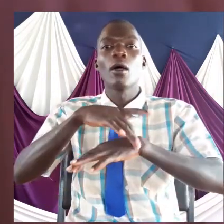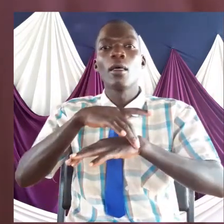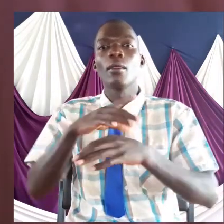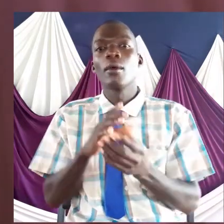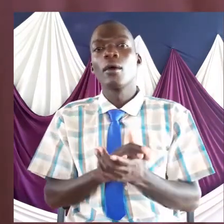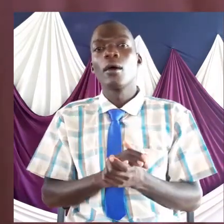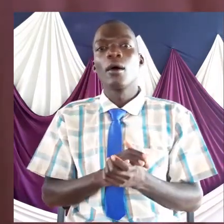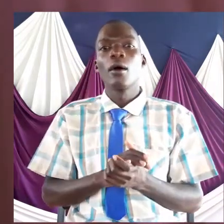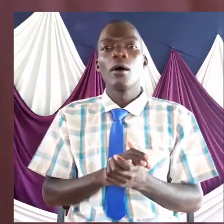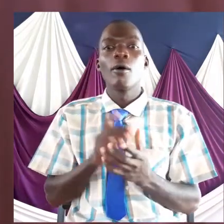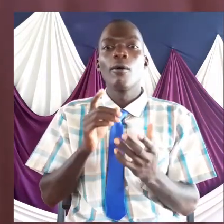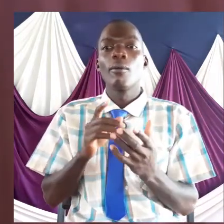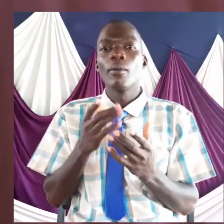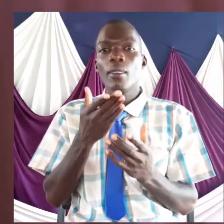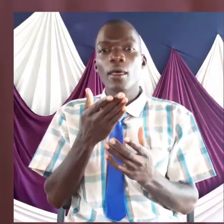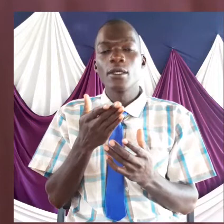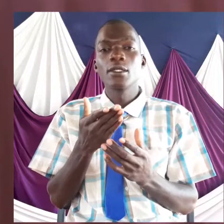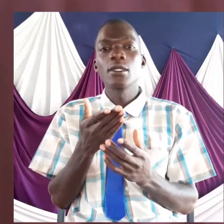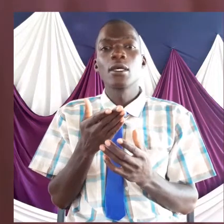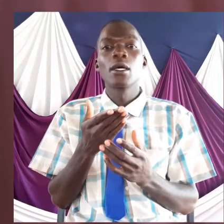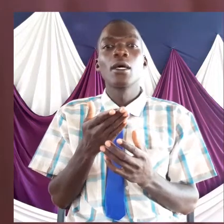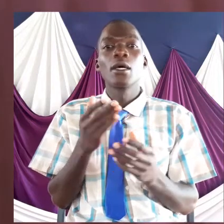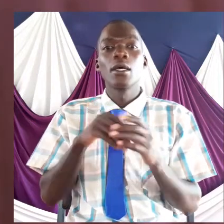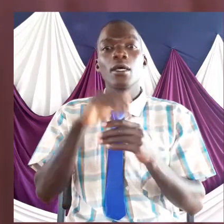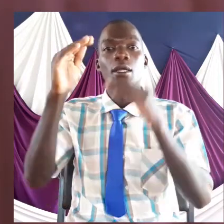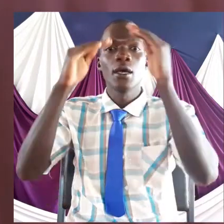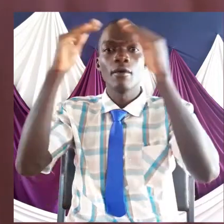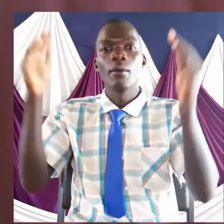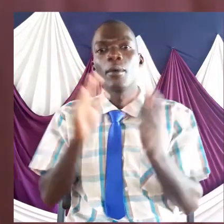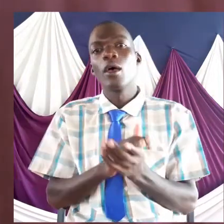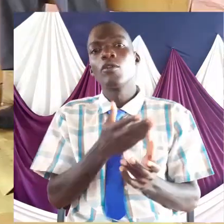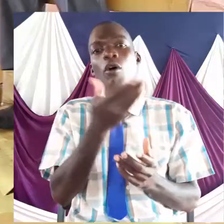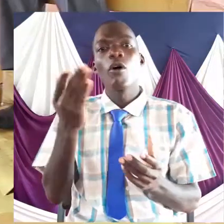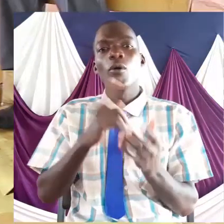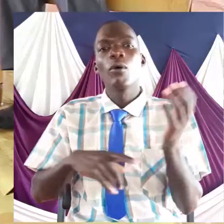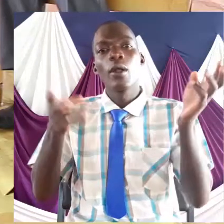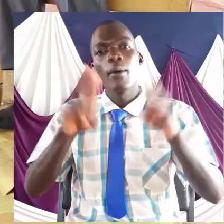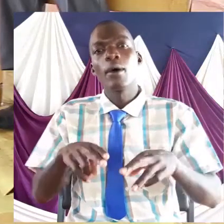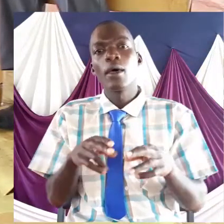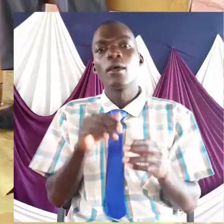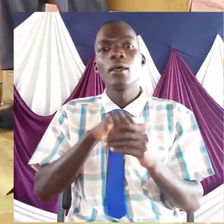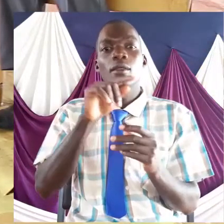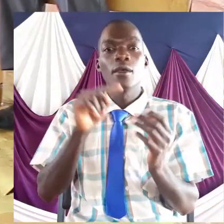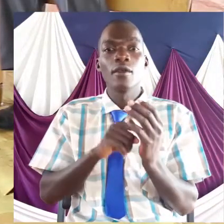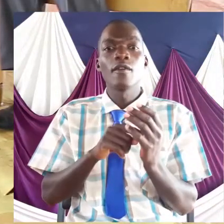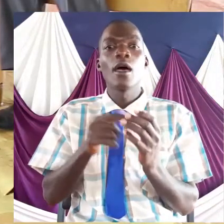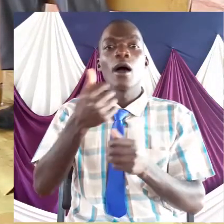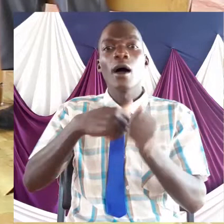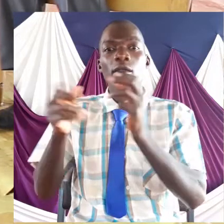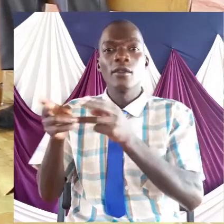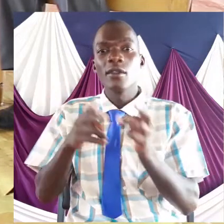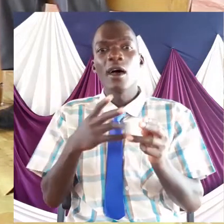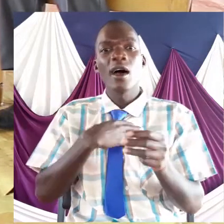archetype of this one that is in heaven. The heavenly. So all that was happening in this earthly sanctuary